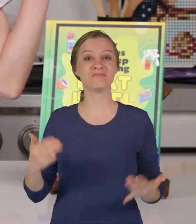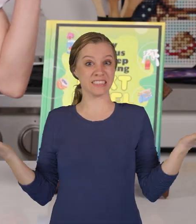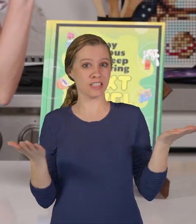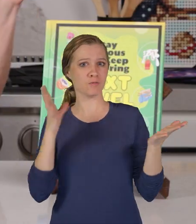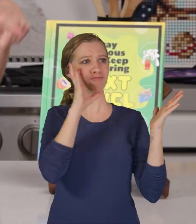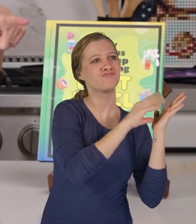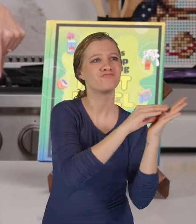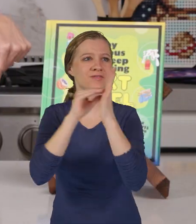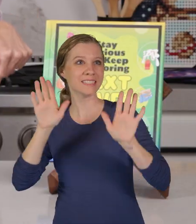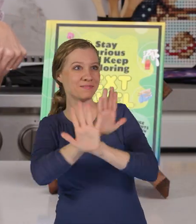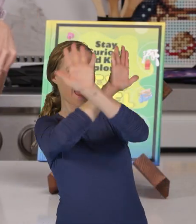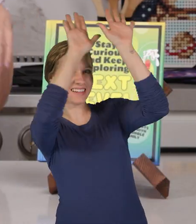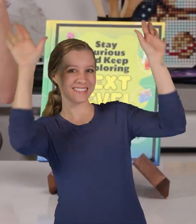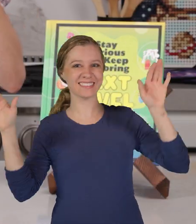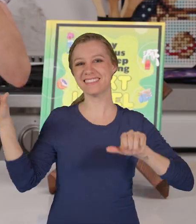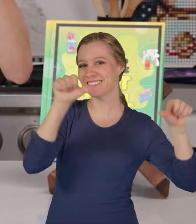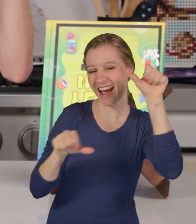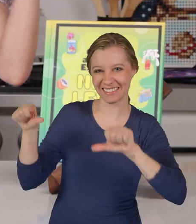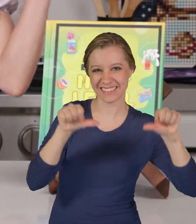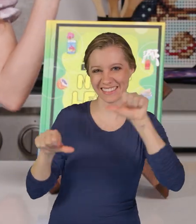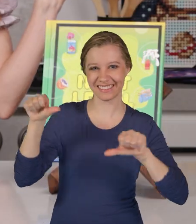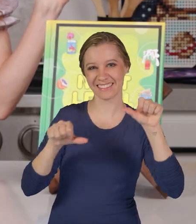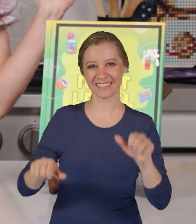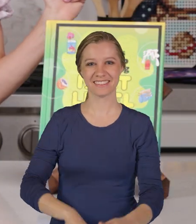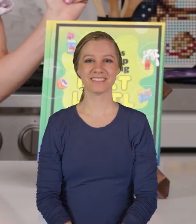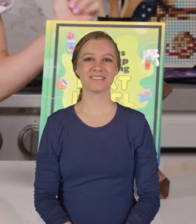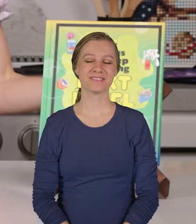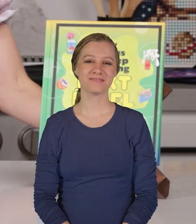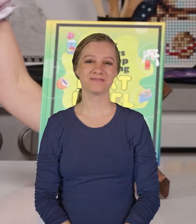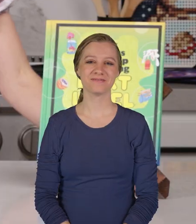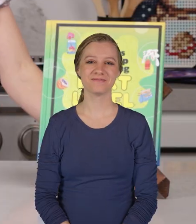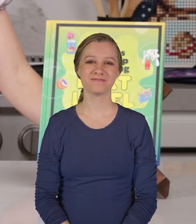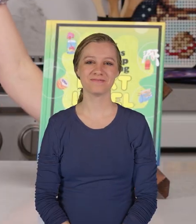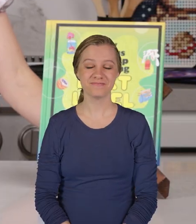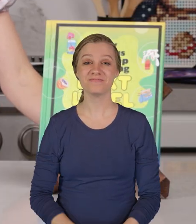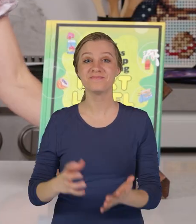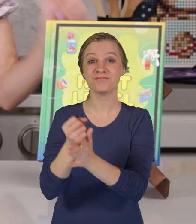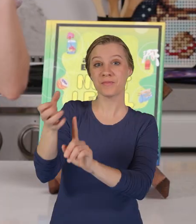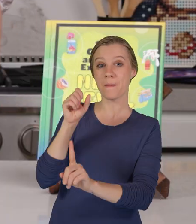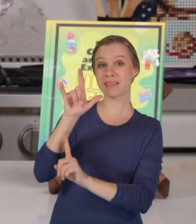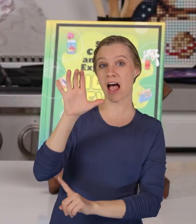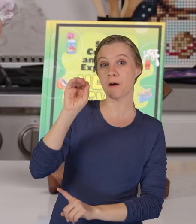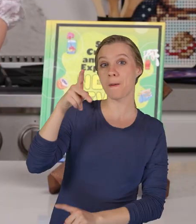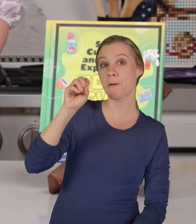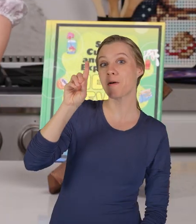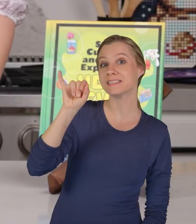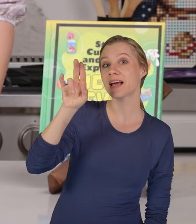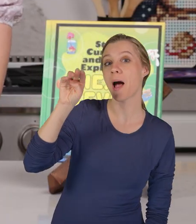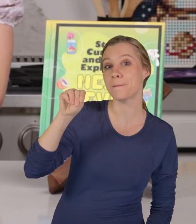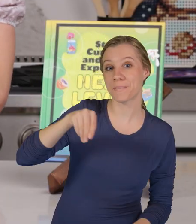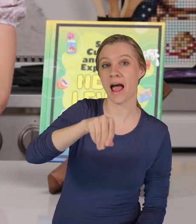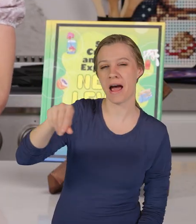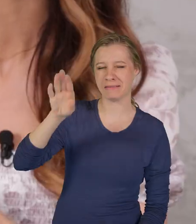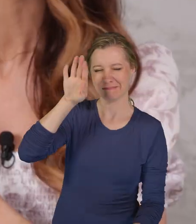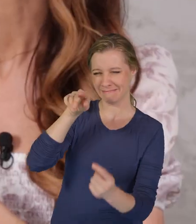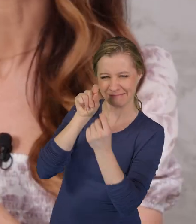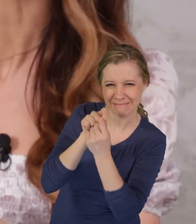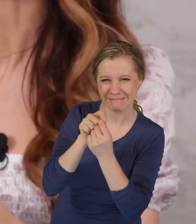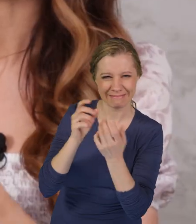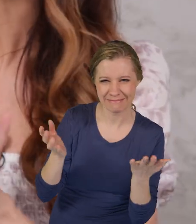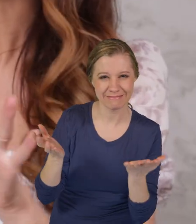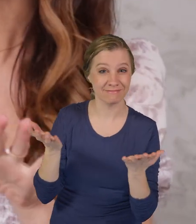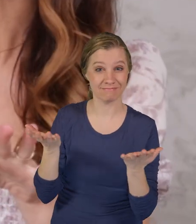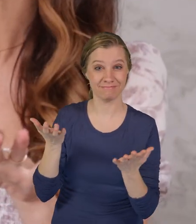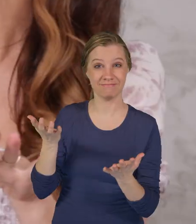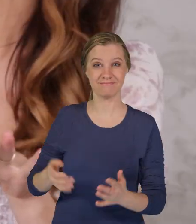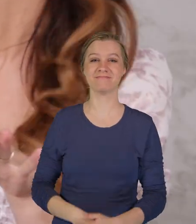Wonder Lab, and on my channel we learn about all things space and science. So grab your Lycopodium powder. I